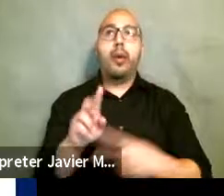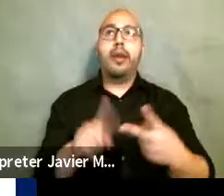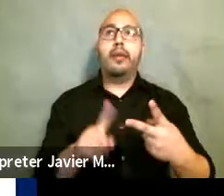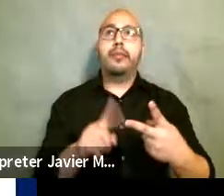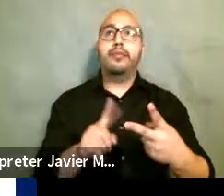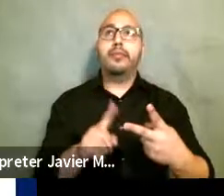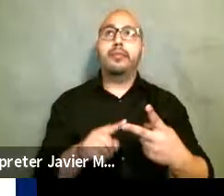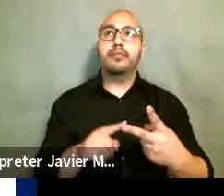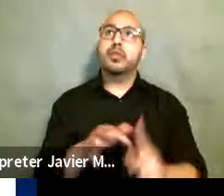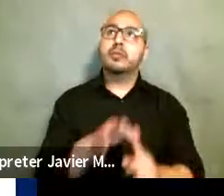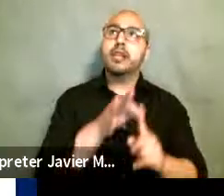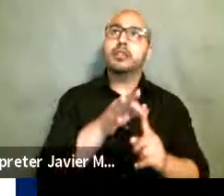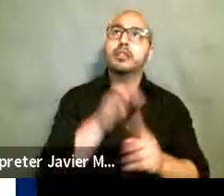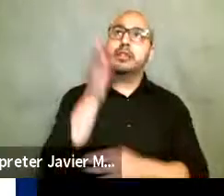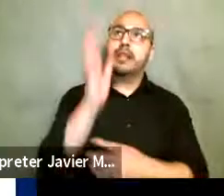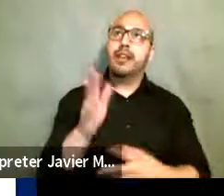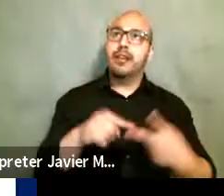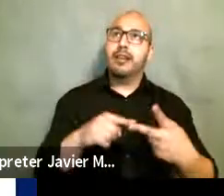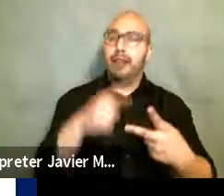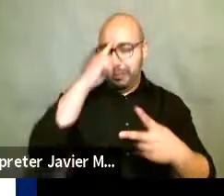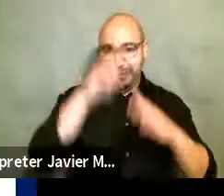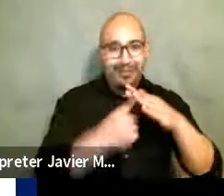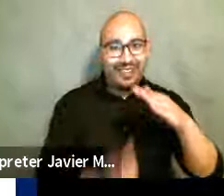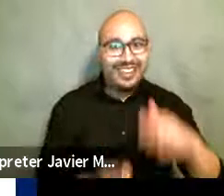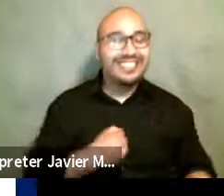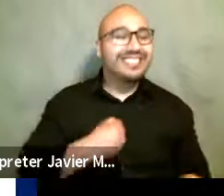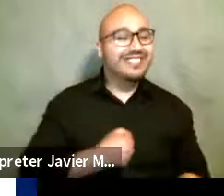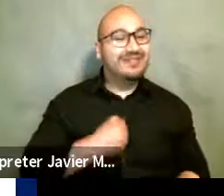a special speaker. I've lost my train of thought. I'm very sorry.